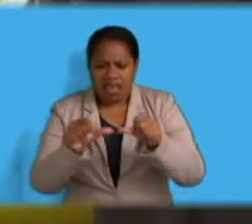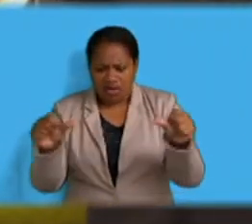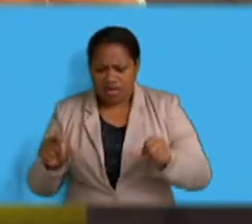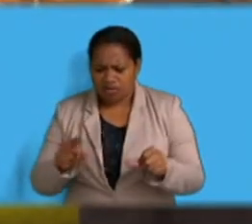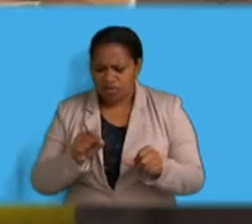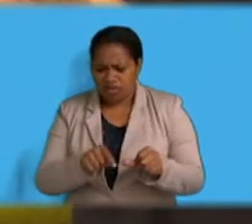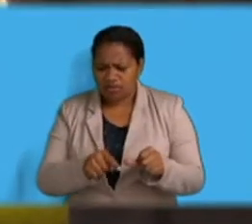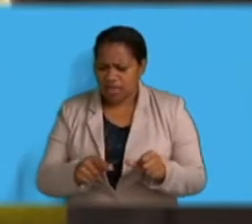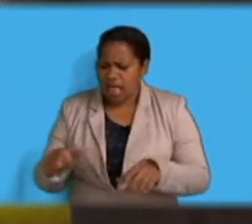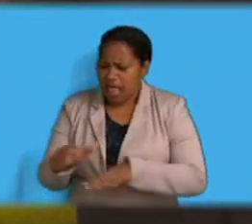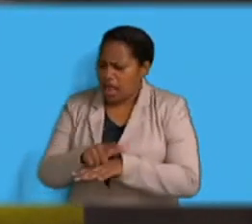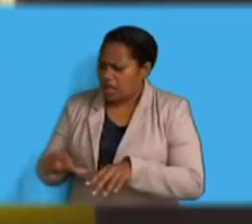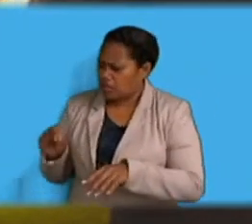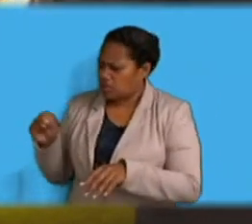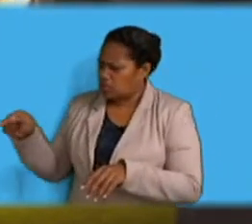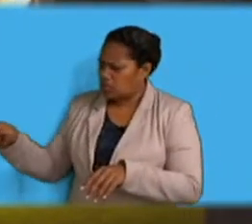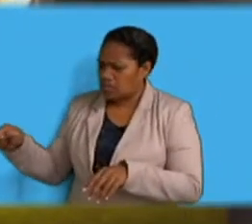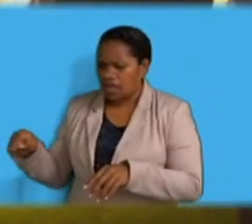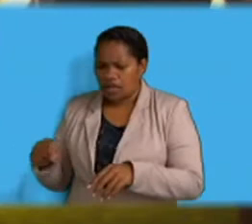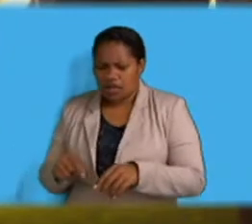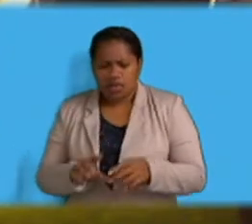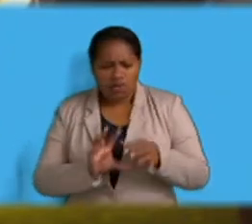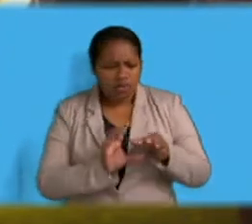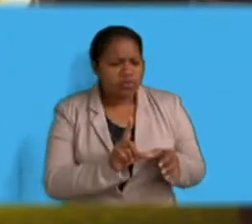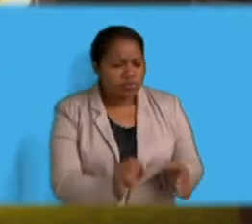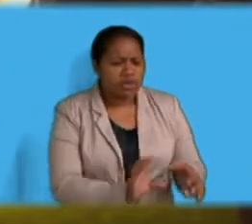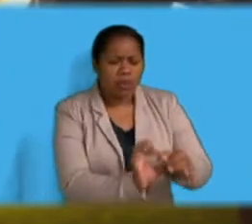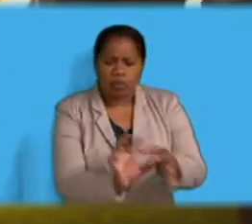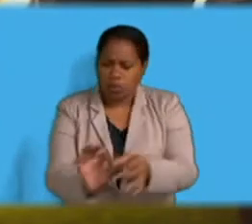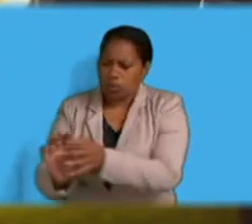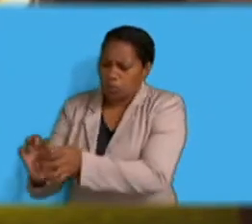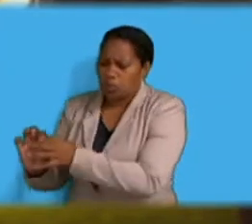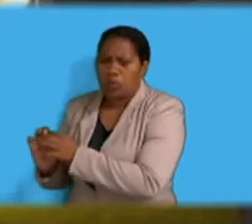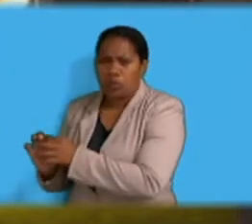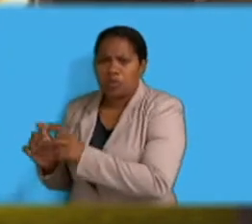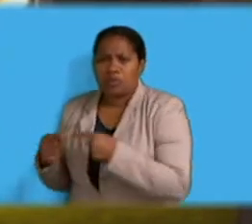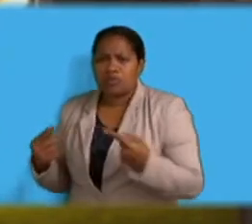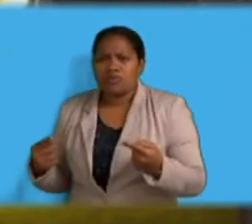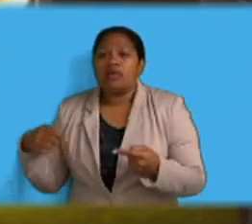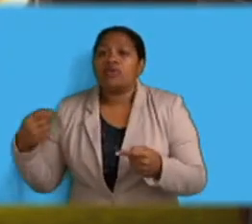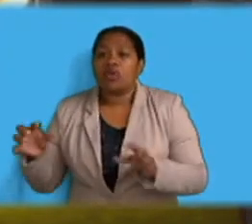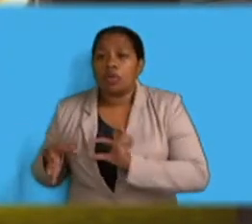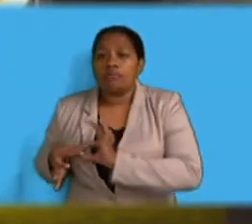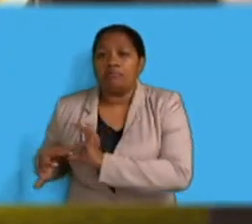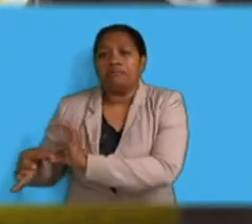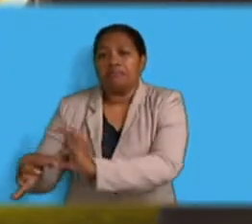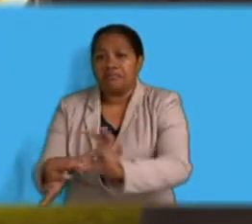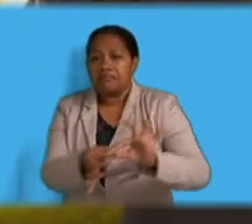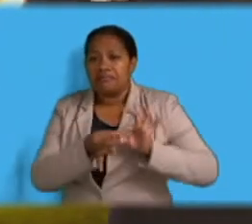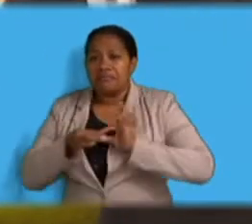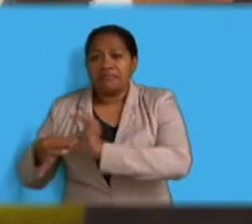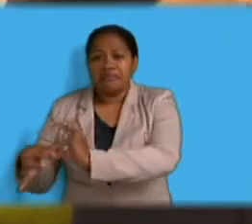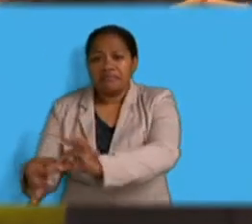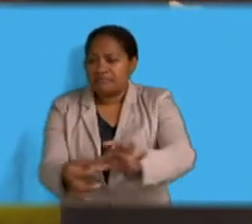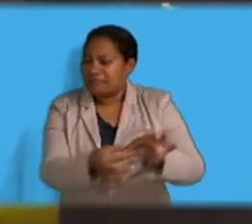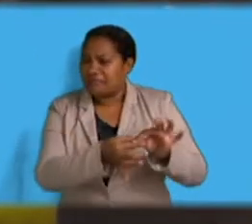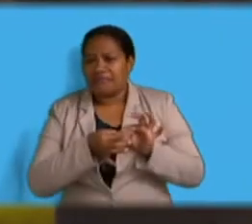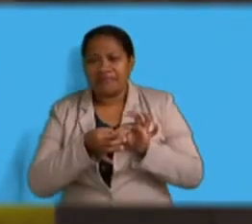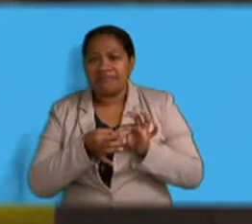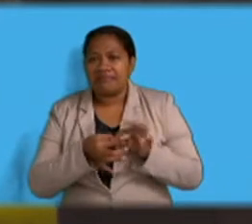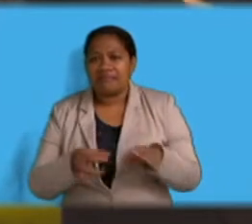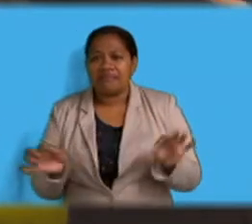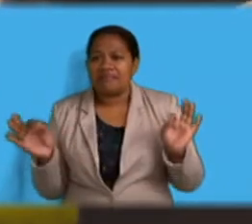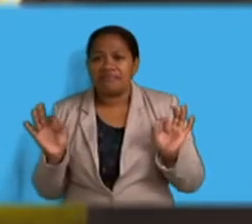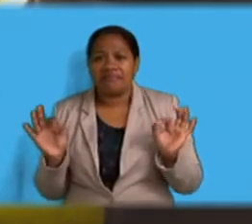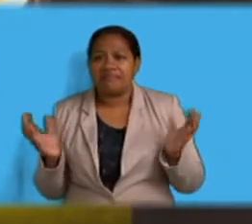this, Titles Office is doing their own thing, everybody takes their own time. There's no collaboration. Somebody, Honorable Prasad, talked about